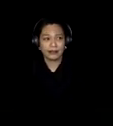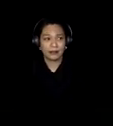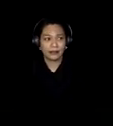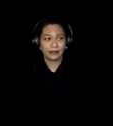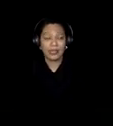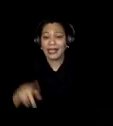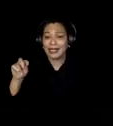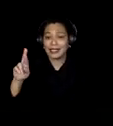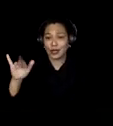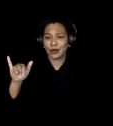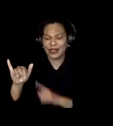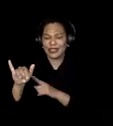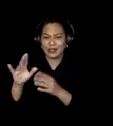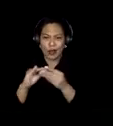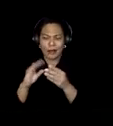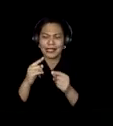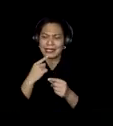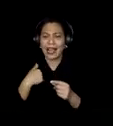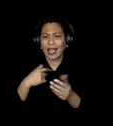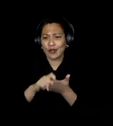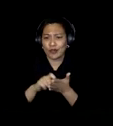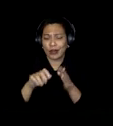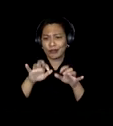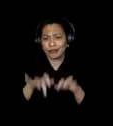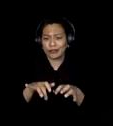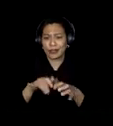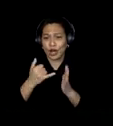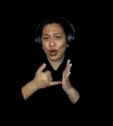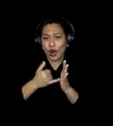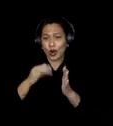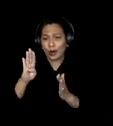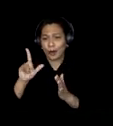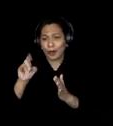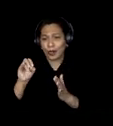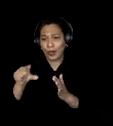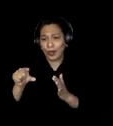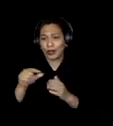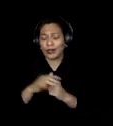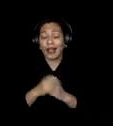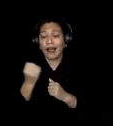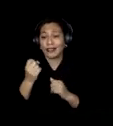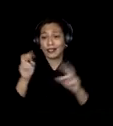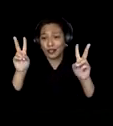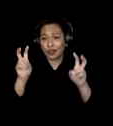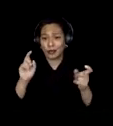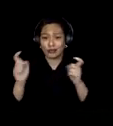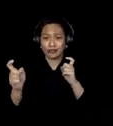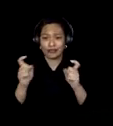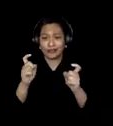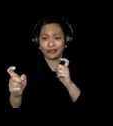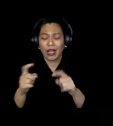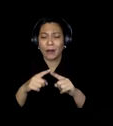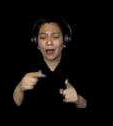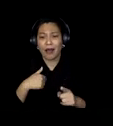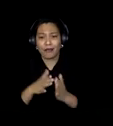an art blog. So the topics change every couple of weeks because it depends on what I write about, but I'm interested